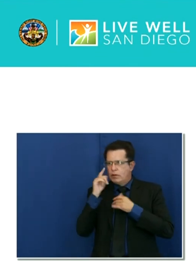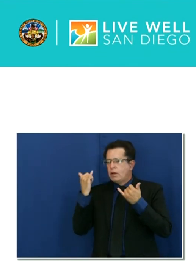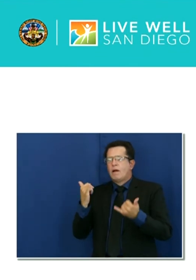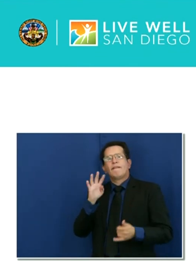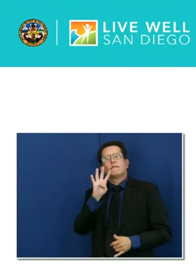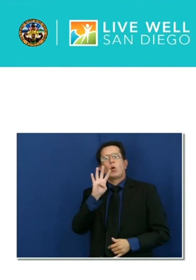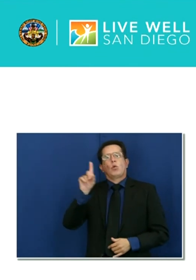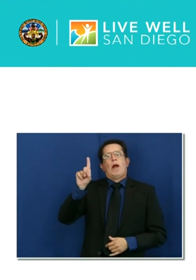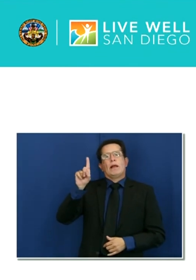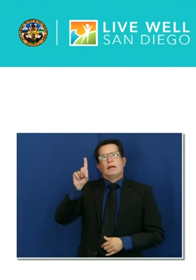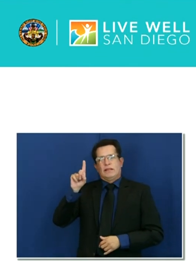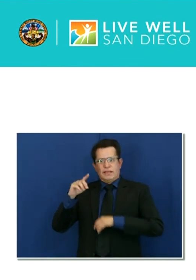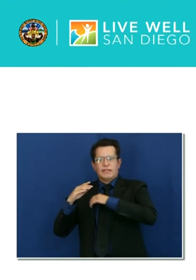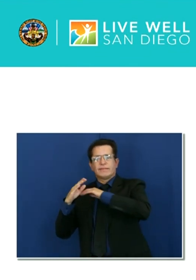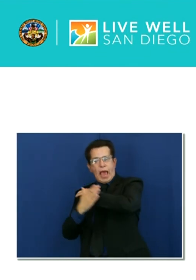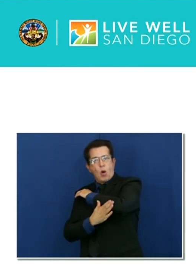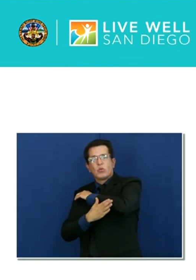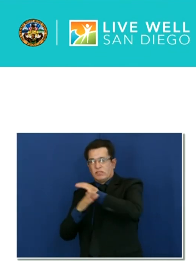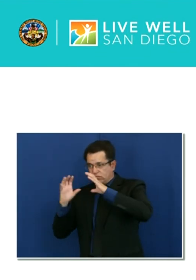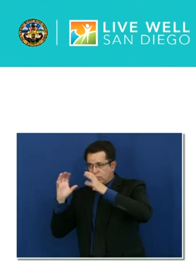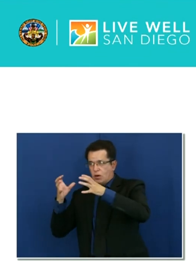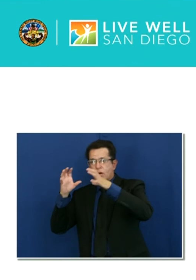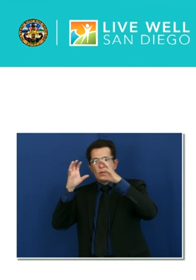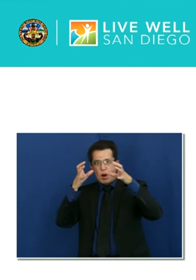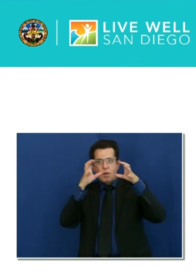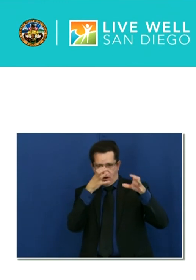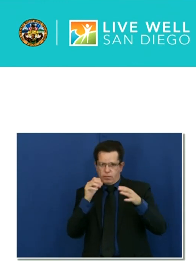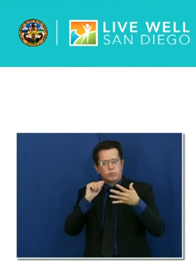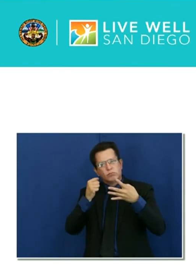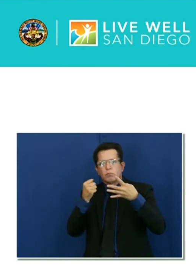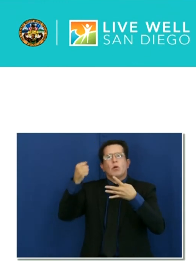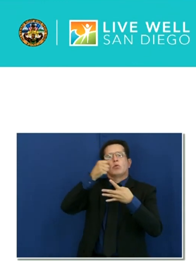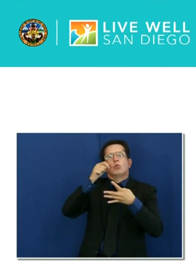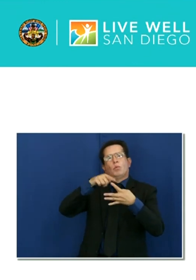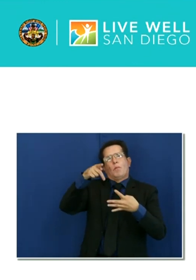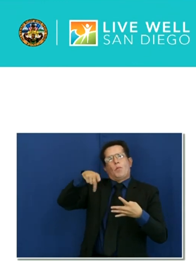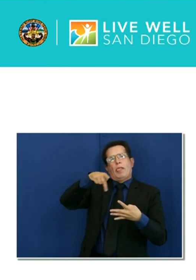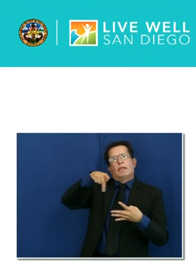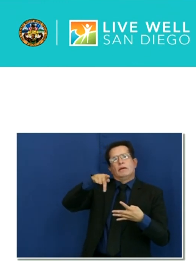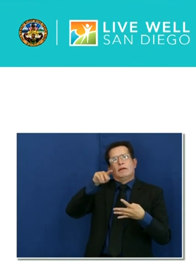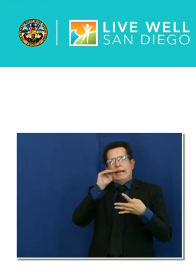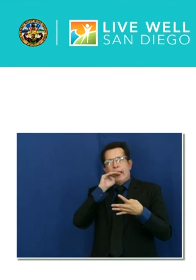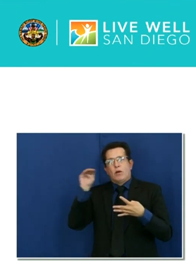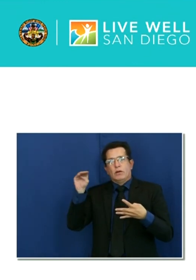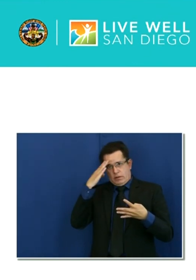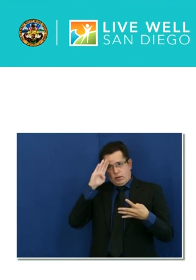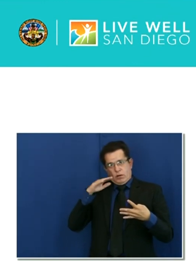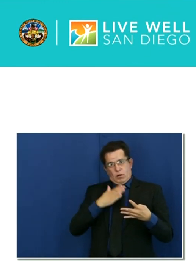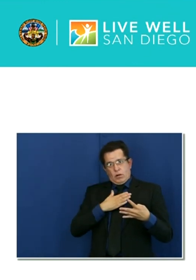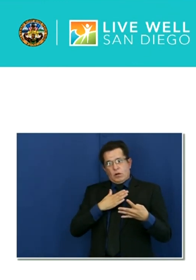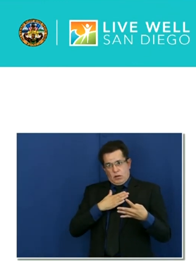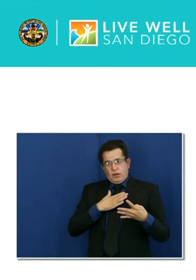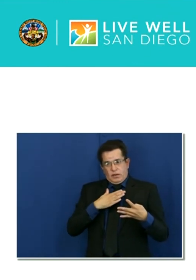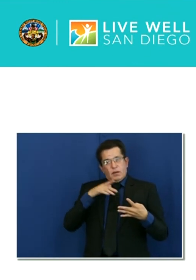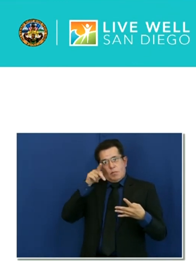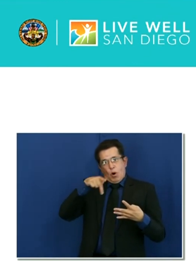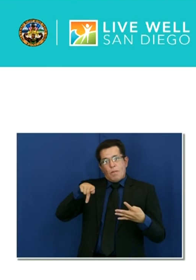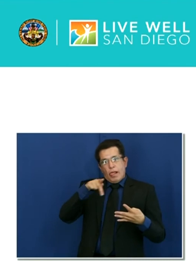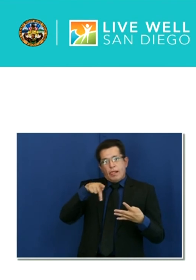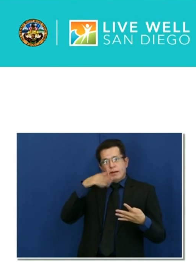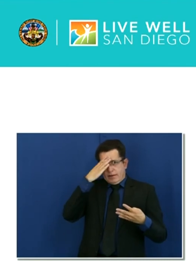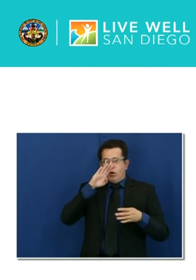41 counties this week that are in the purple tier. And I recognize that our place in the purple tier is frustrating